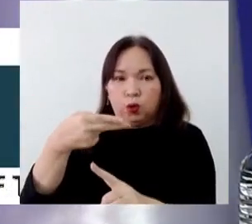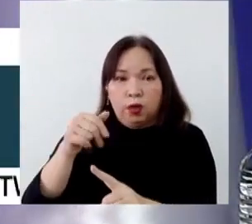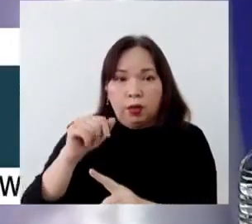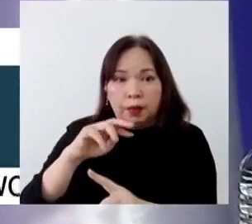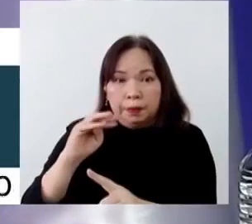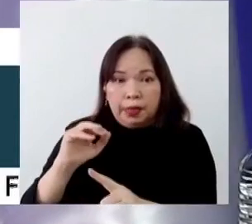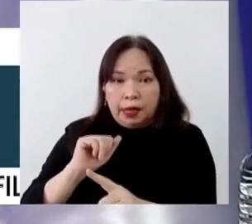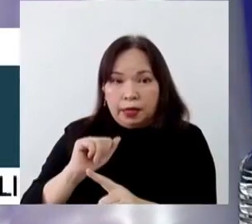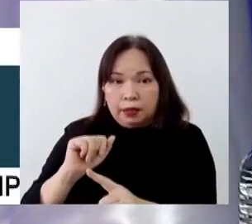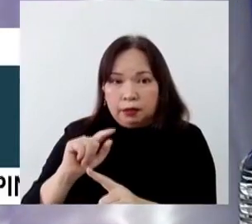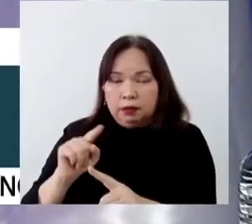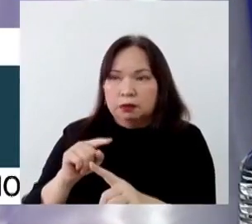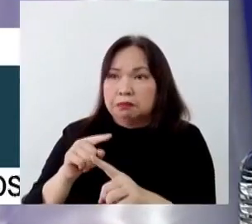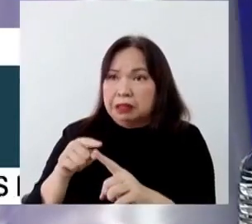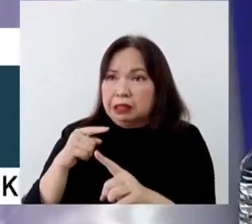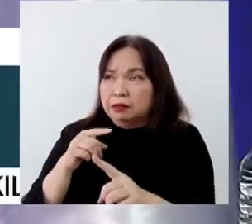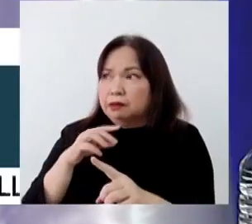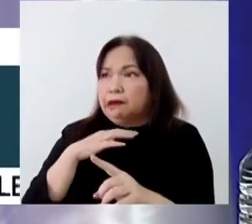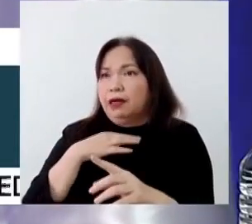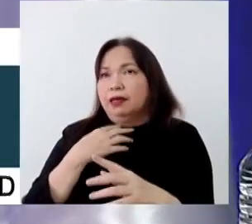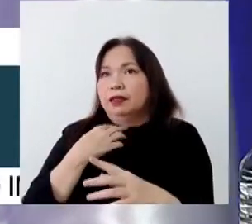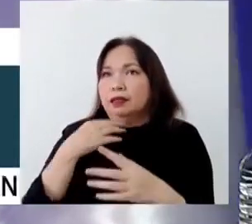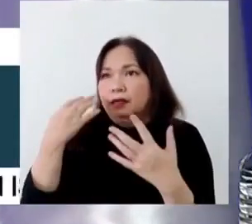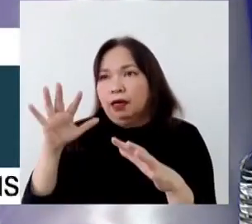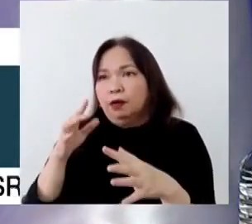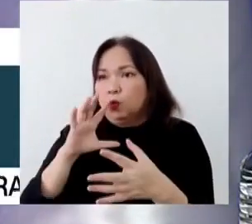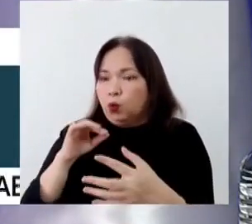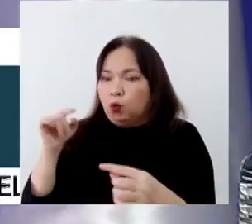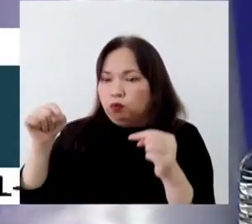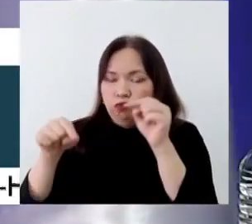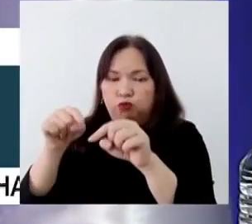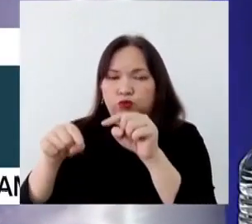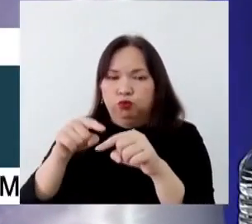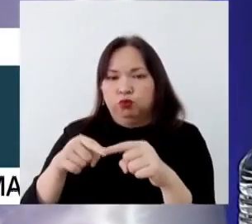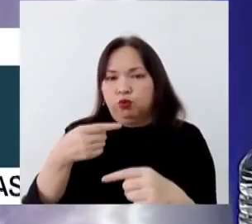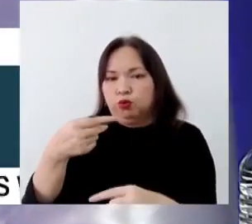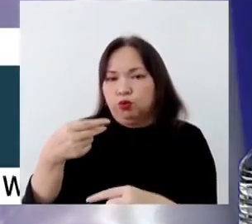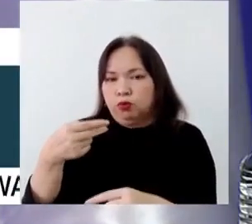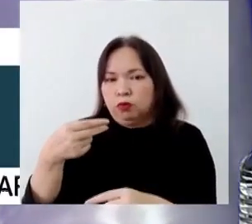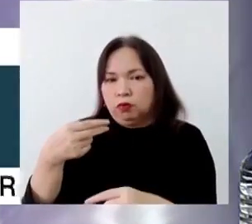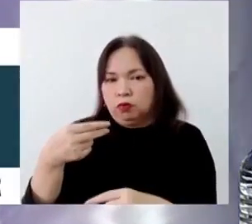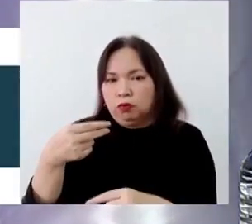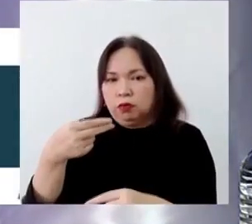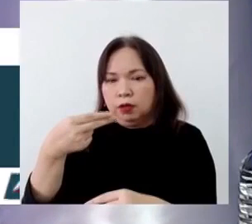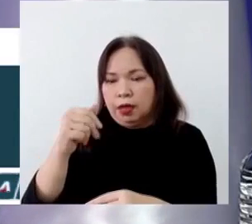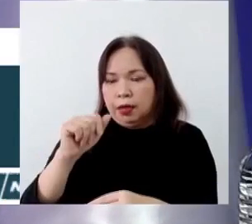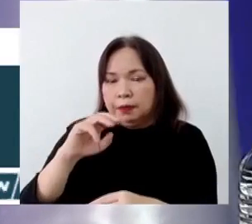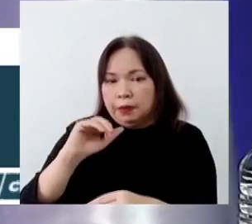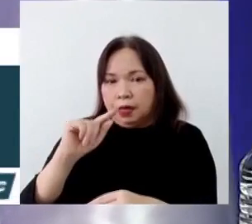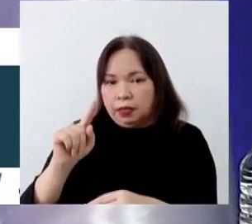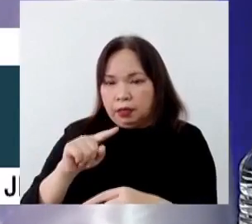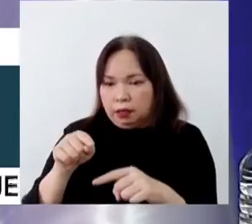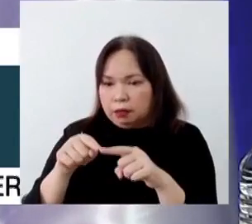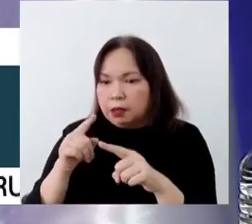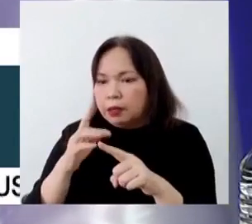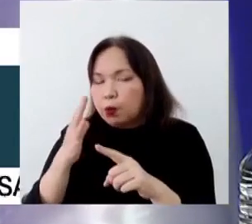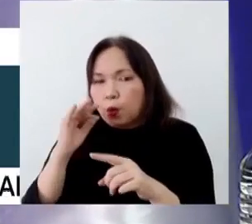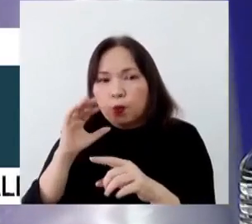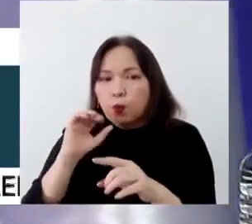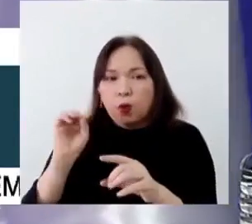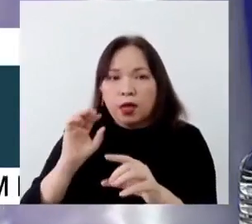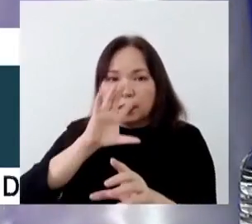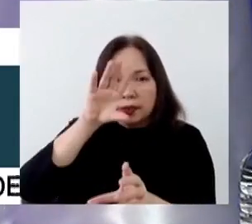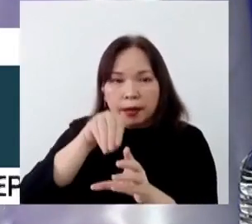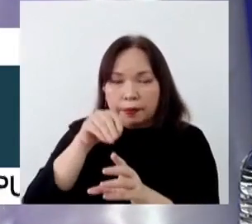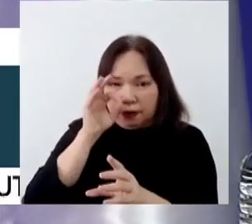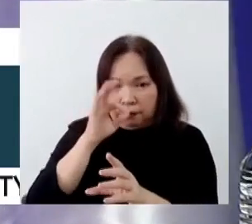casualties. We aim, hopefully, that no Filipino will be among the casualties. Let me